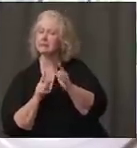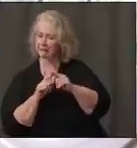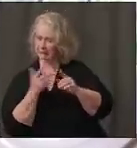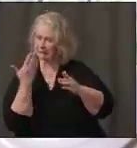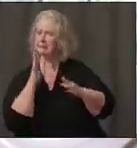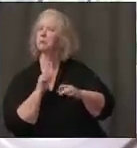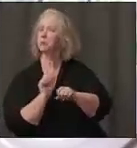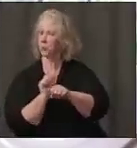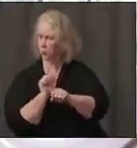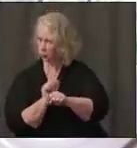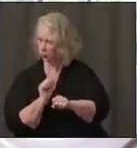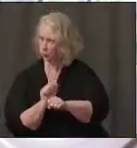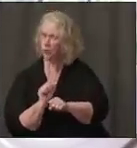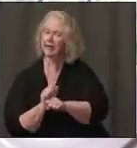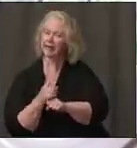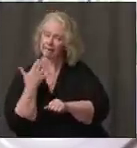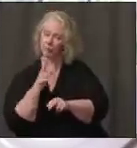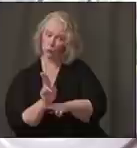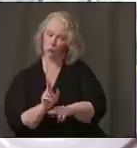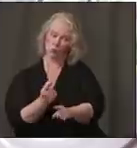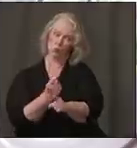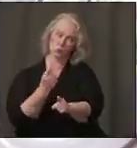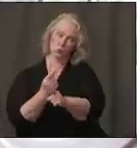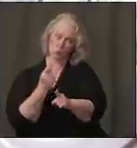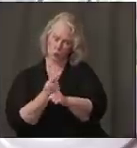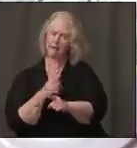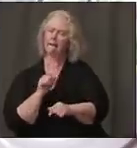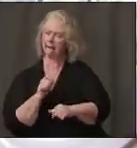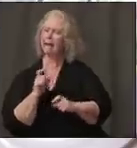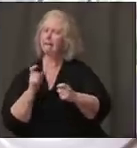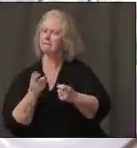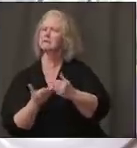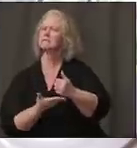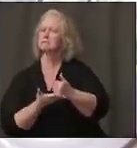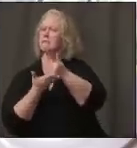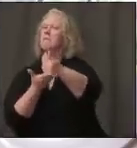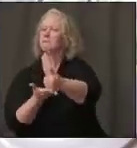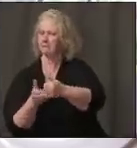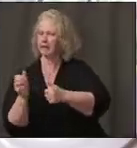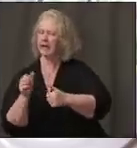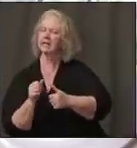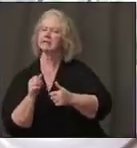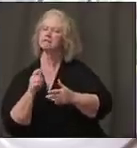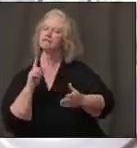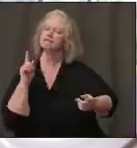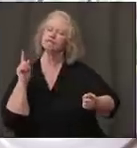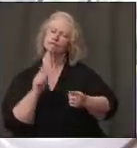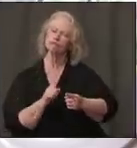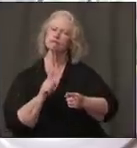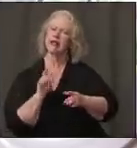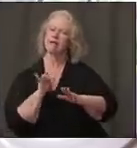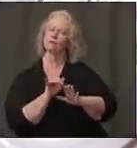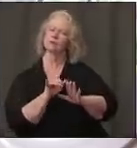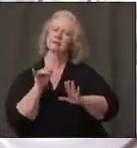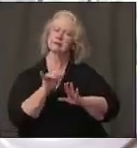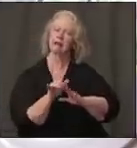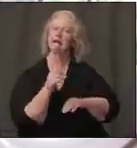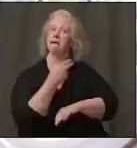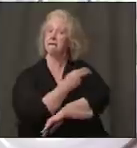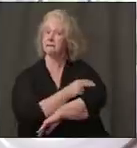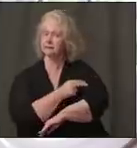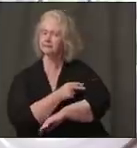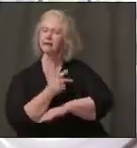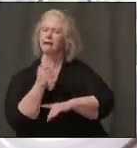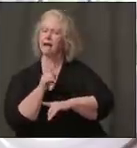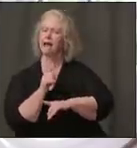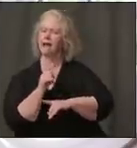virus. And I think if used appropriately, it could provide a therapeutic effect where it can reduce hospitalization and hopefully reduce death. I think